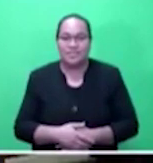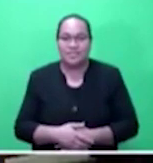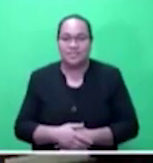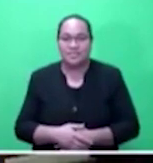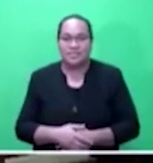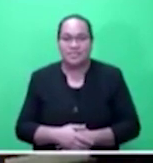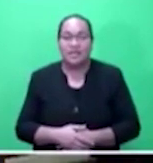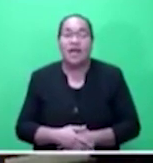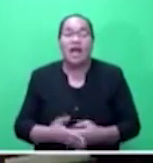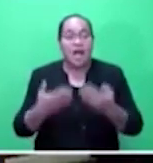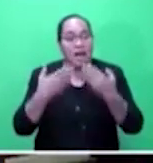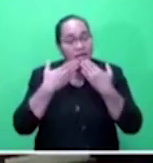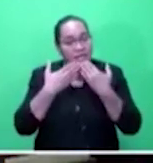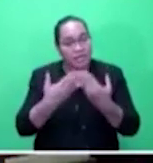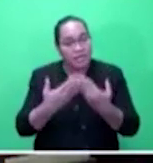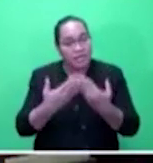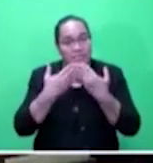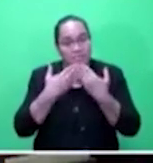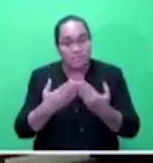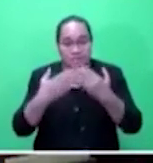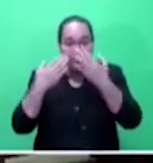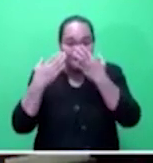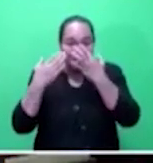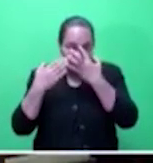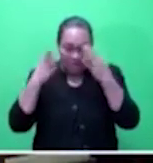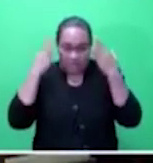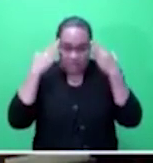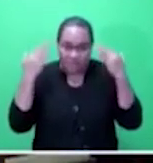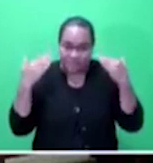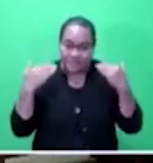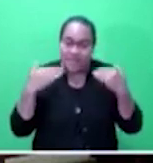I thank the Honourable Attorney General and Minister for Economy.